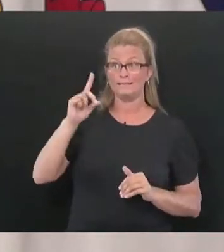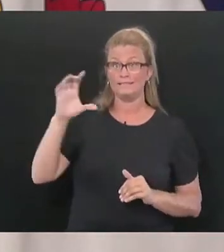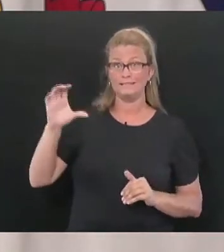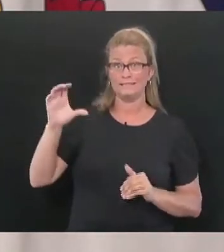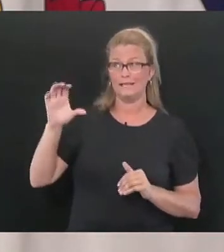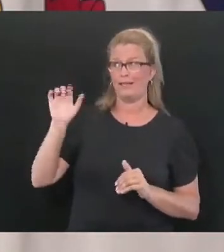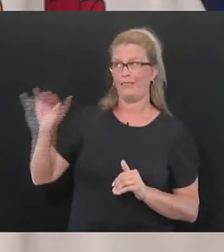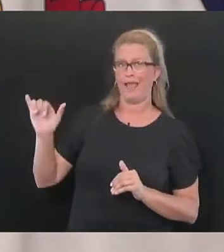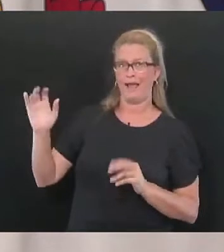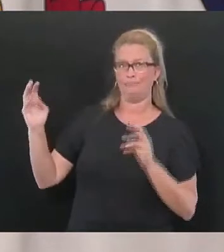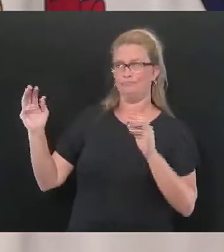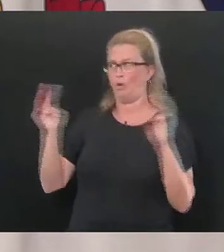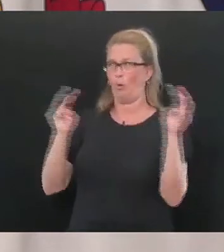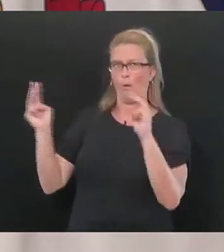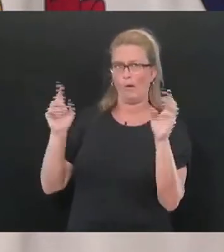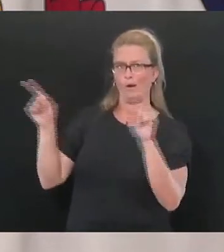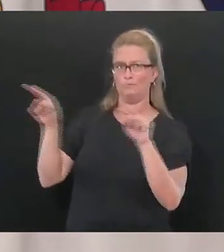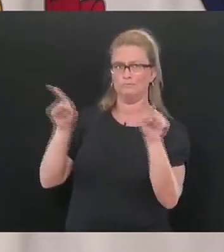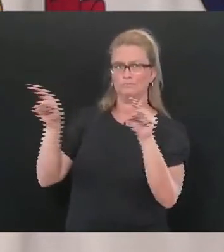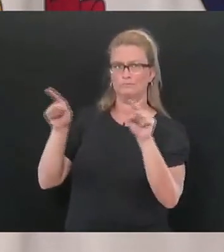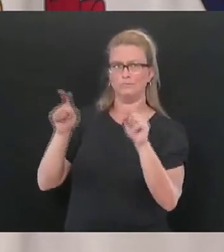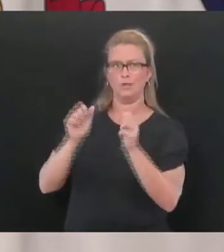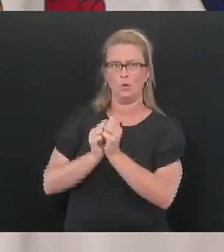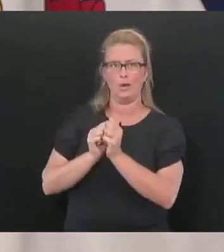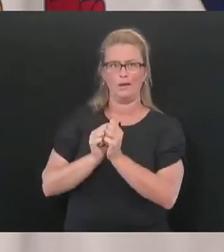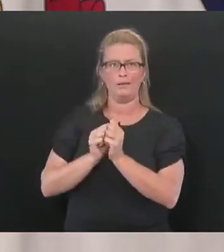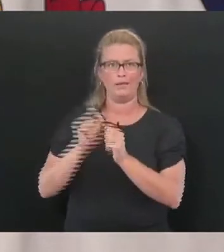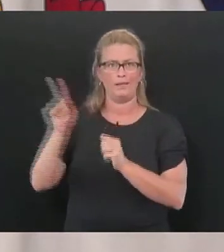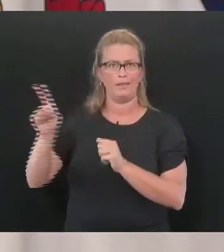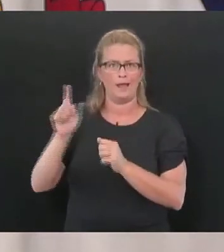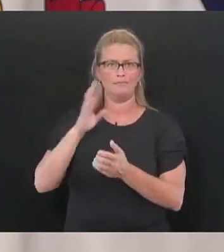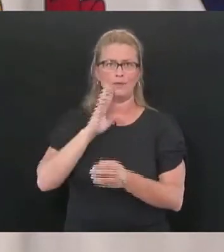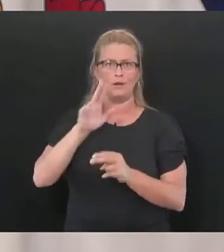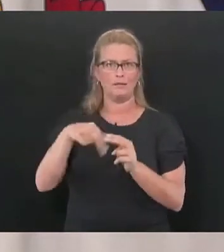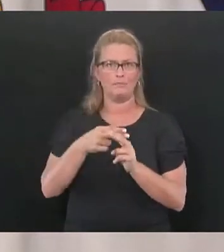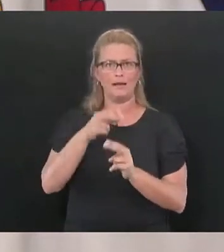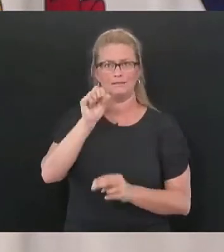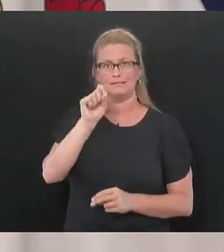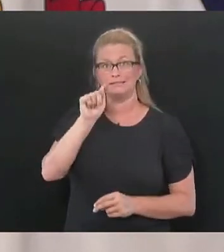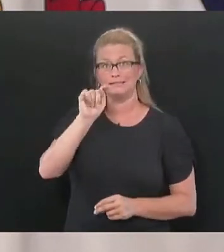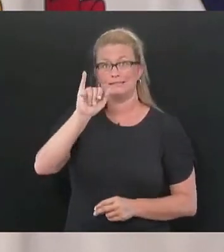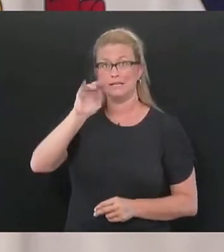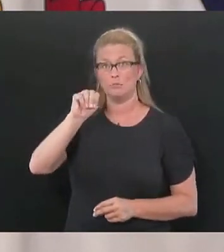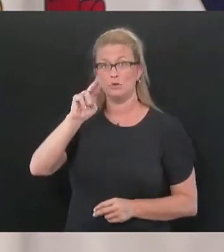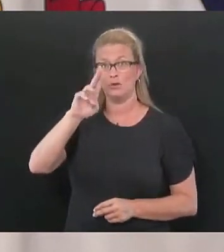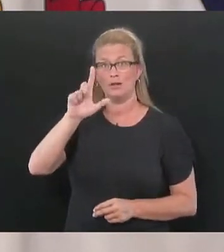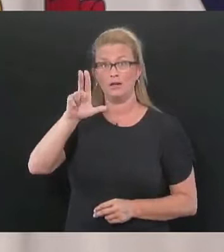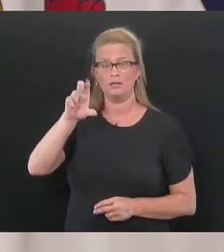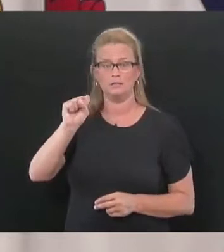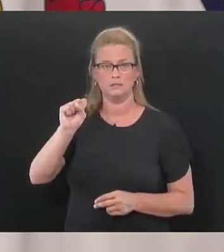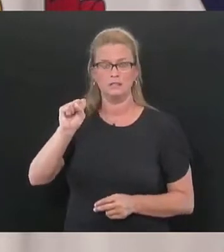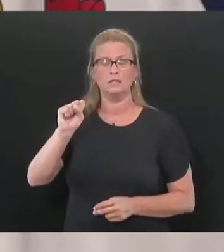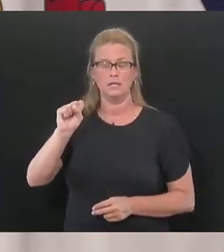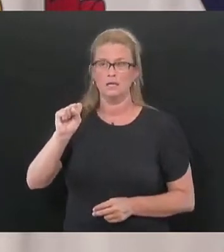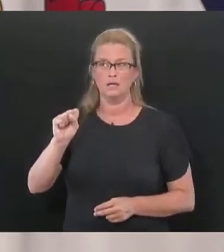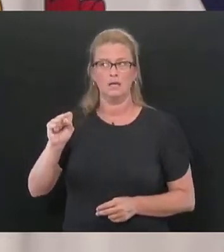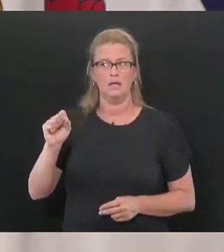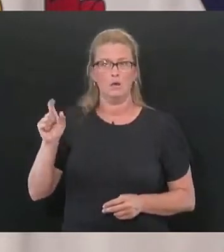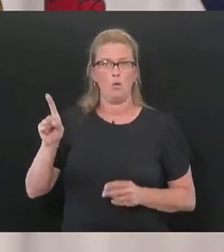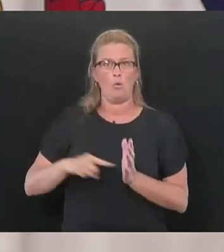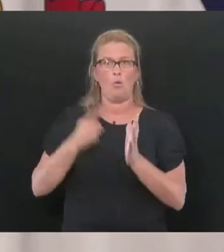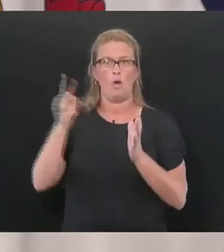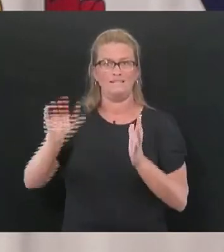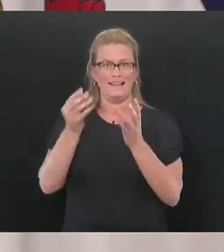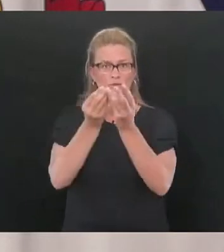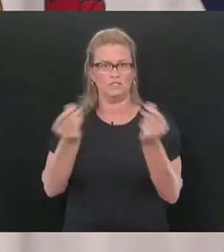I truly expect another stimulus package that will bump us in the ability to aid